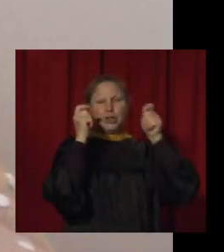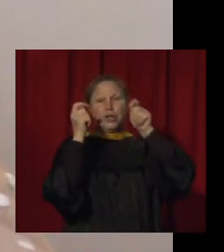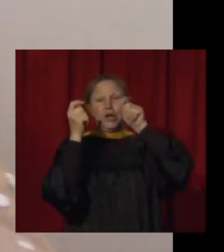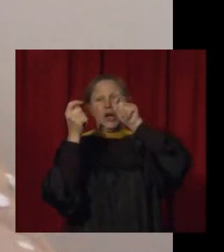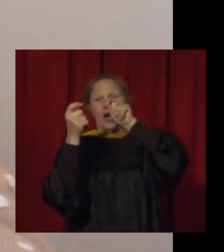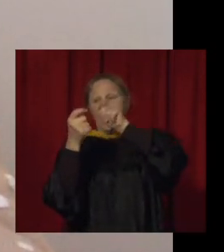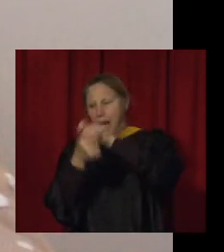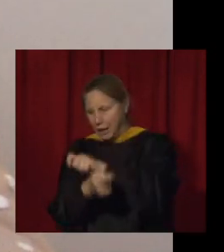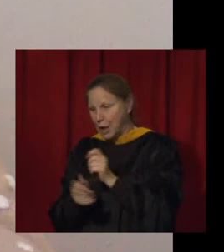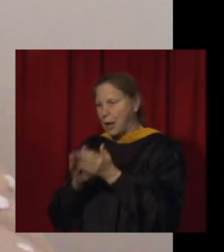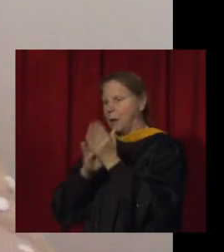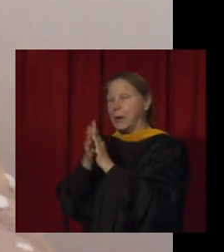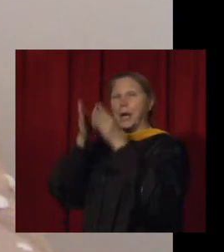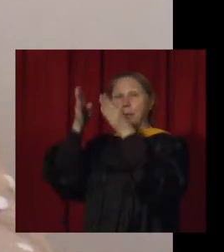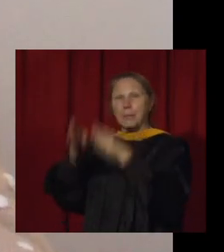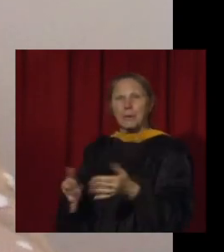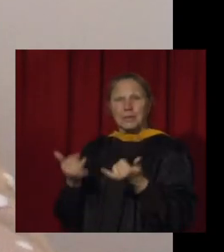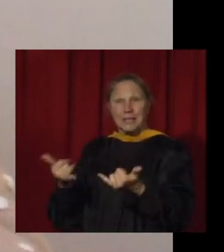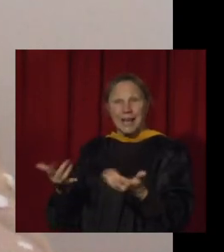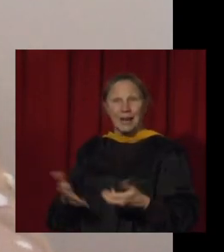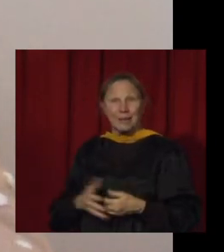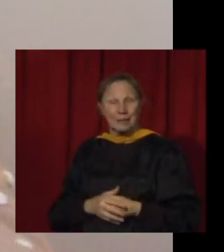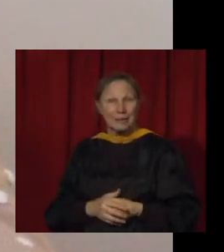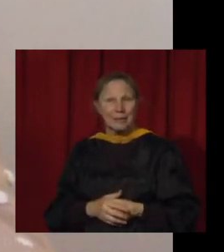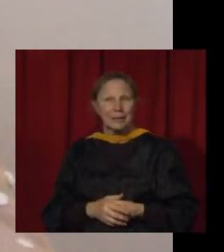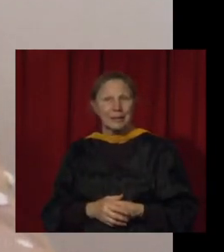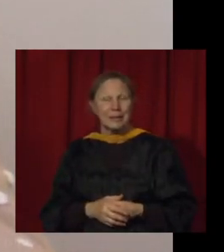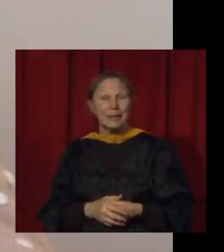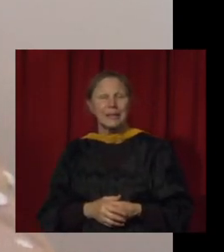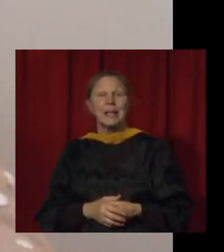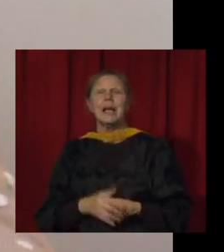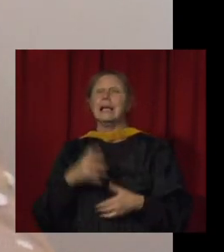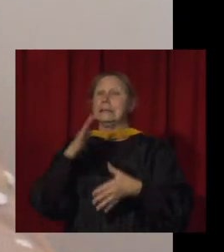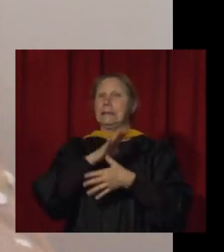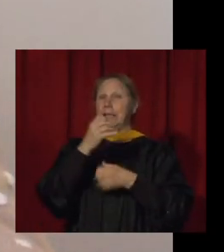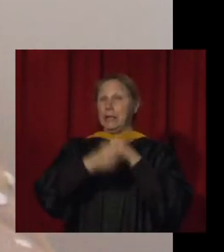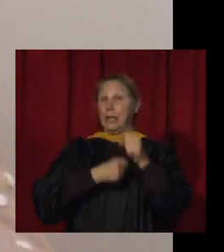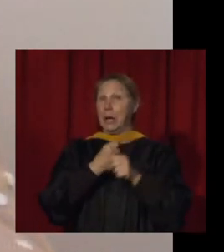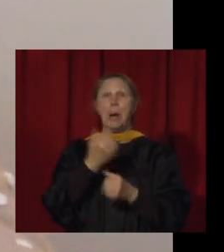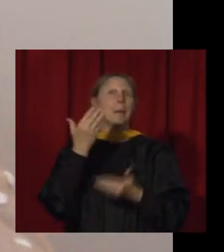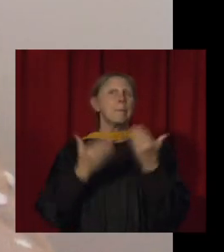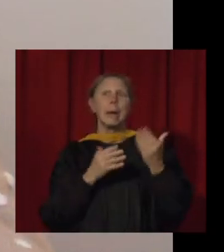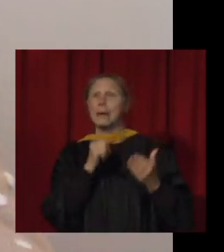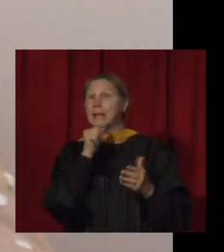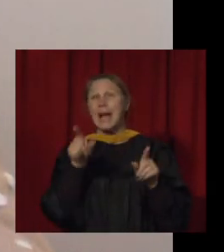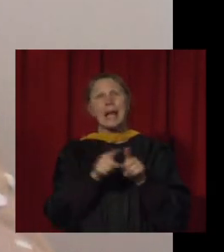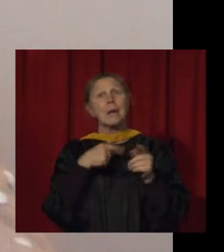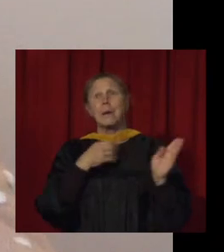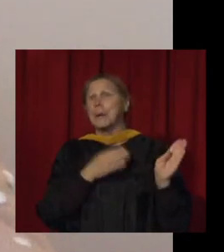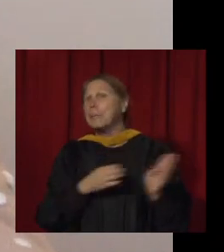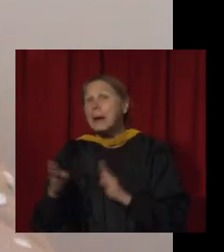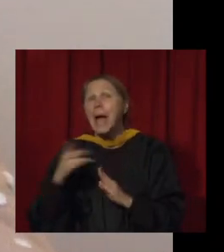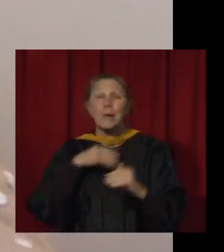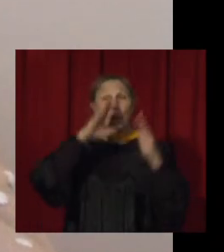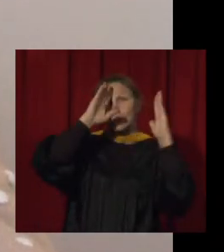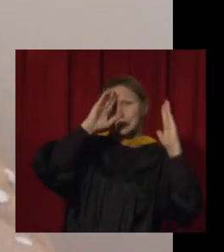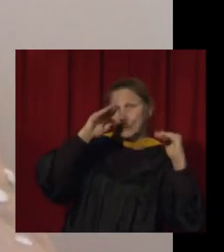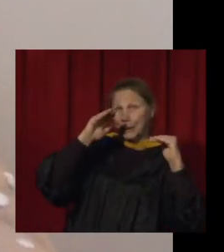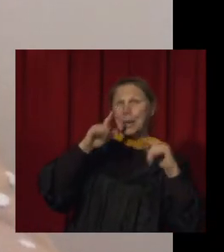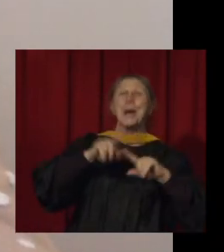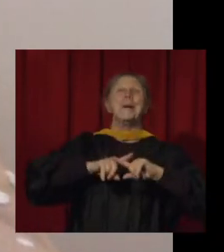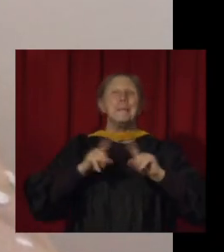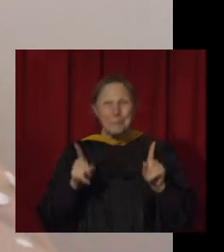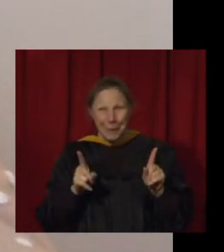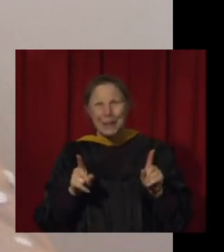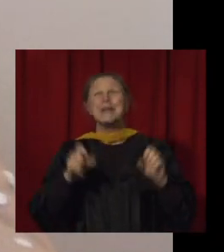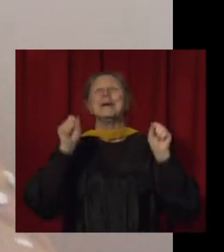years to become who you are right now. Our senior year might not have been what we wanted it to be or expected, but we